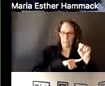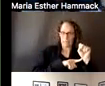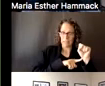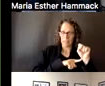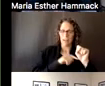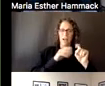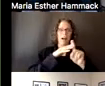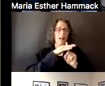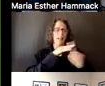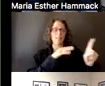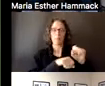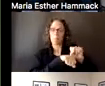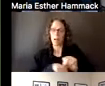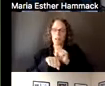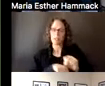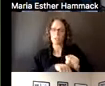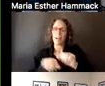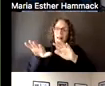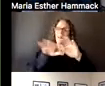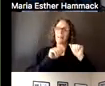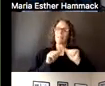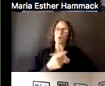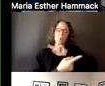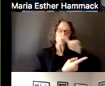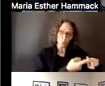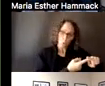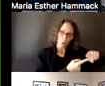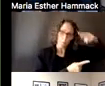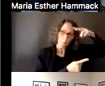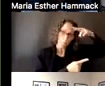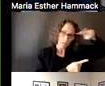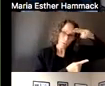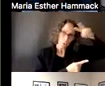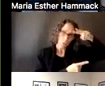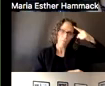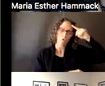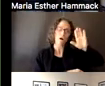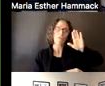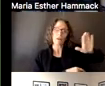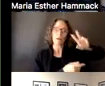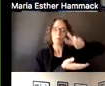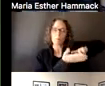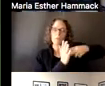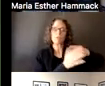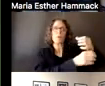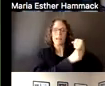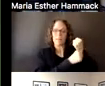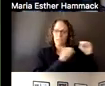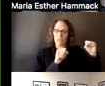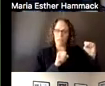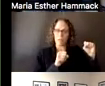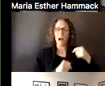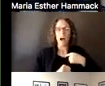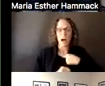for Mexican spaces to claim freedom, I situate individuals as freedom fighters with the idea that terminology is